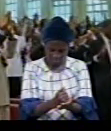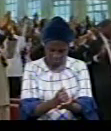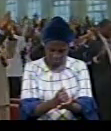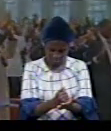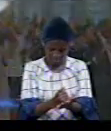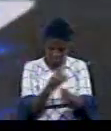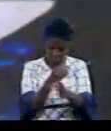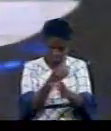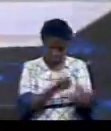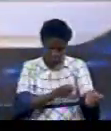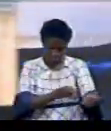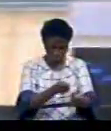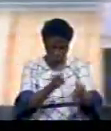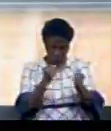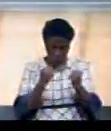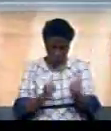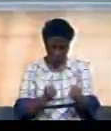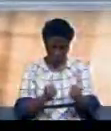Dominion,